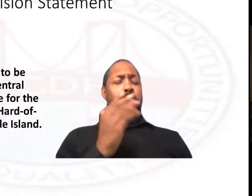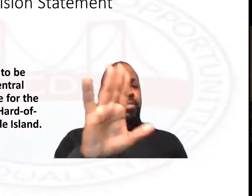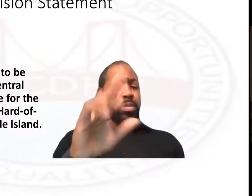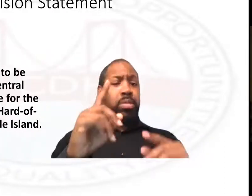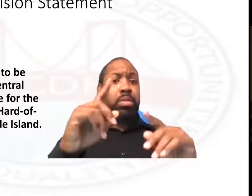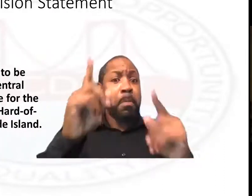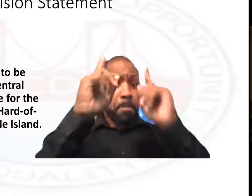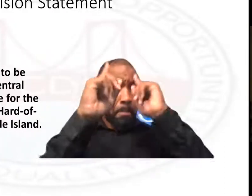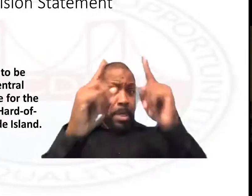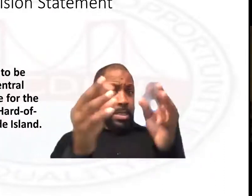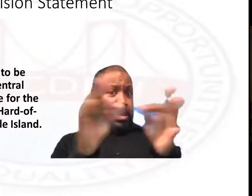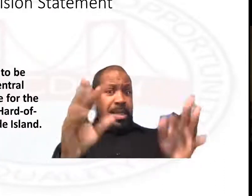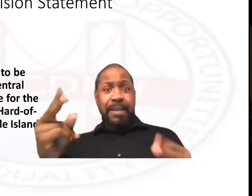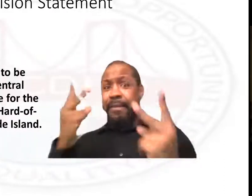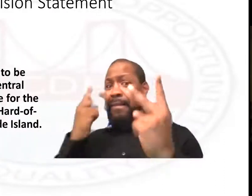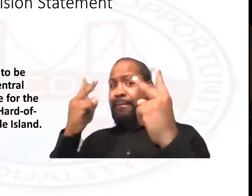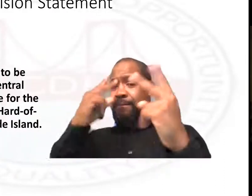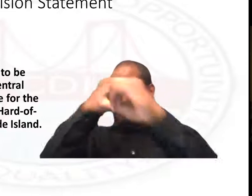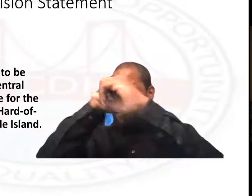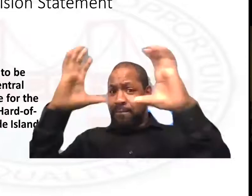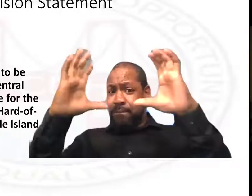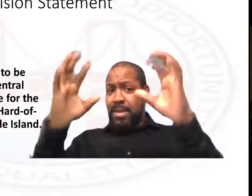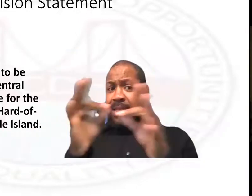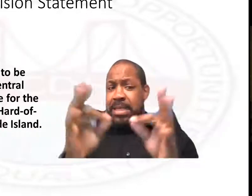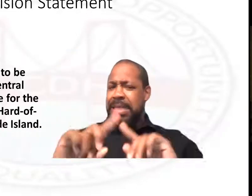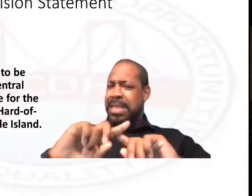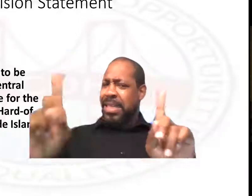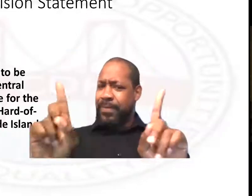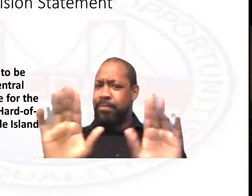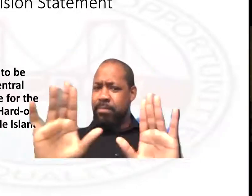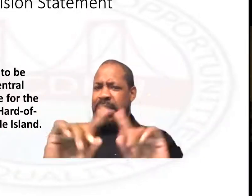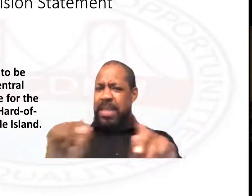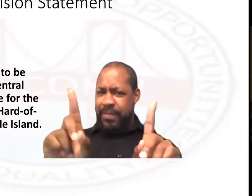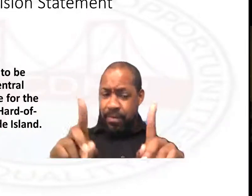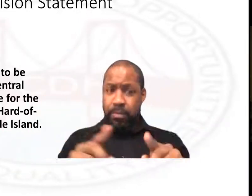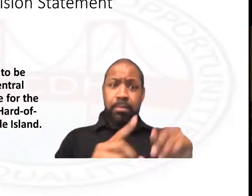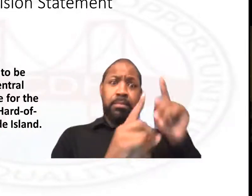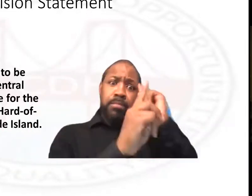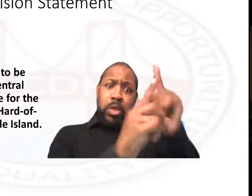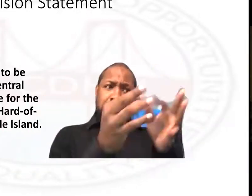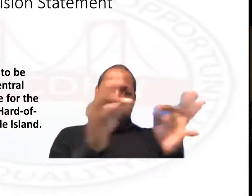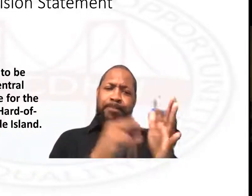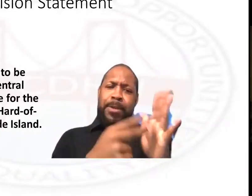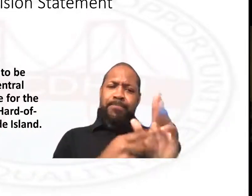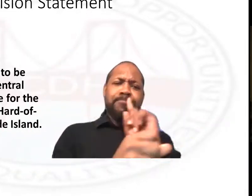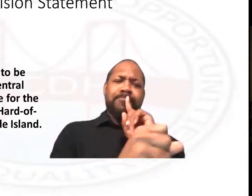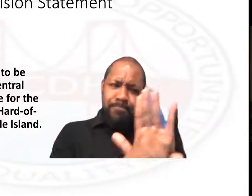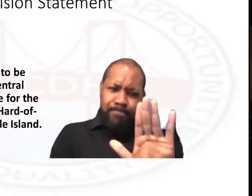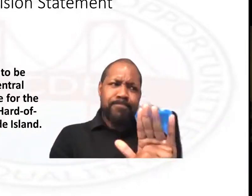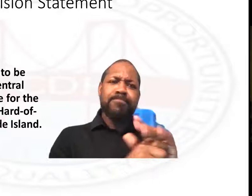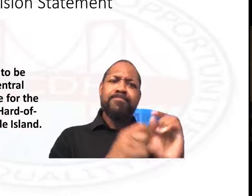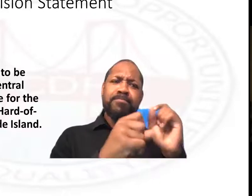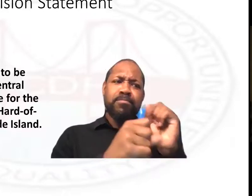Next is the vision. And the mission statement and the vision statement have different purposes. They